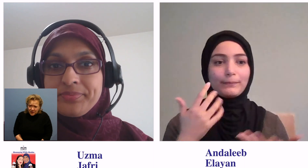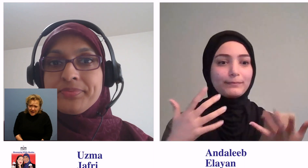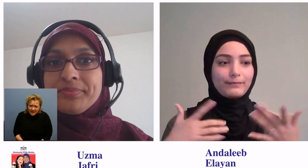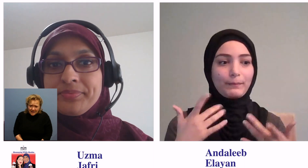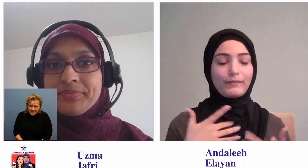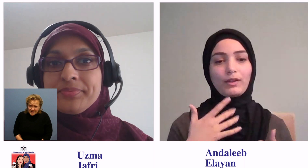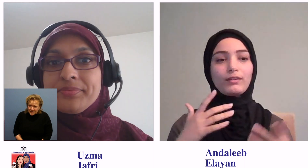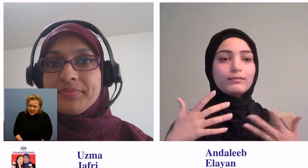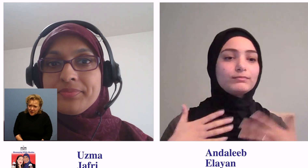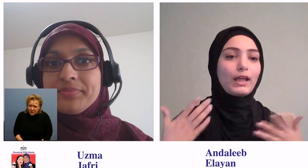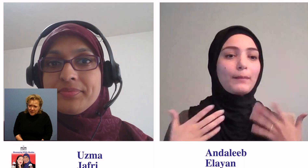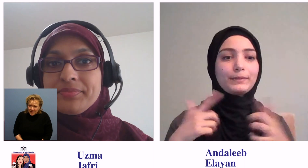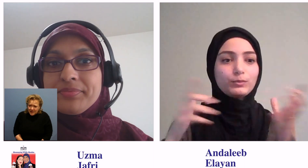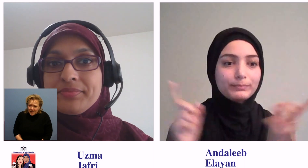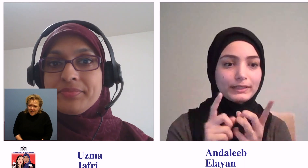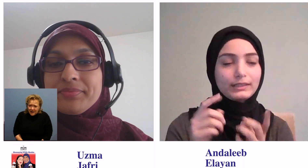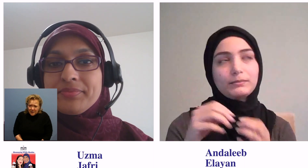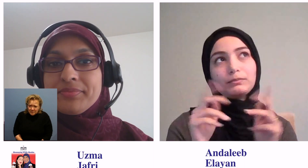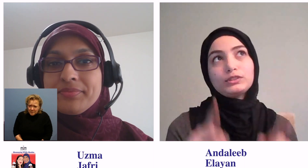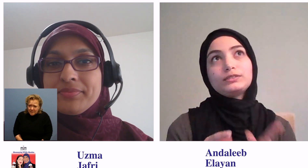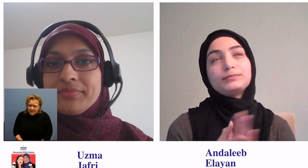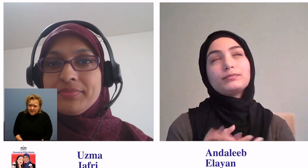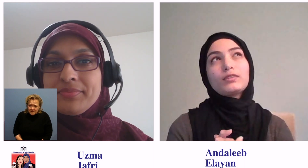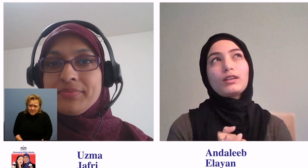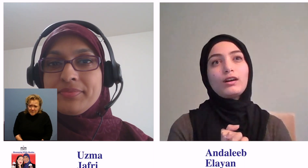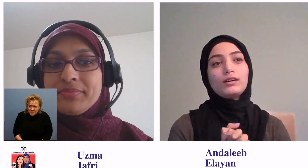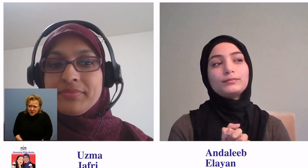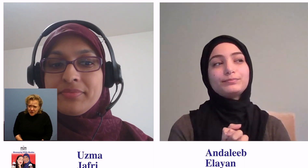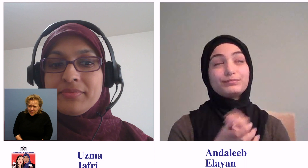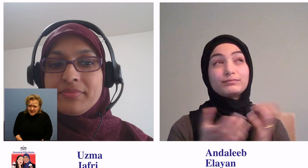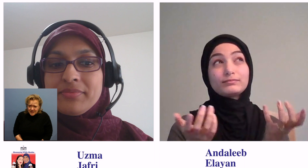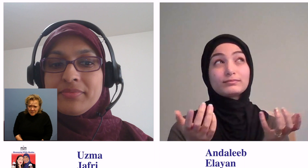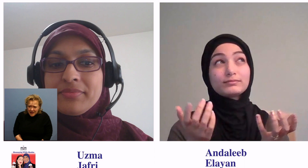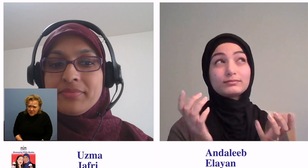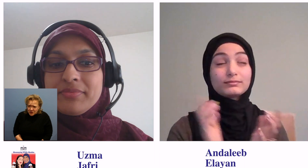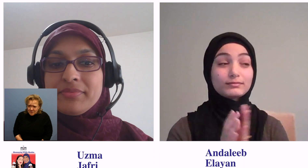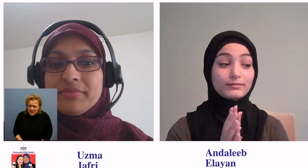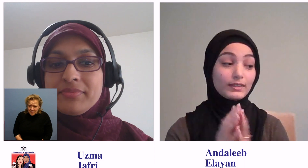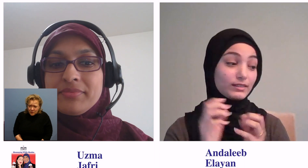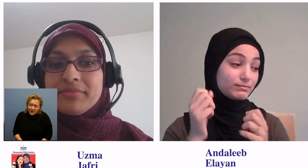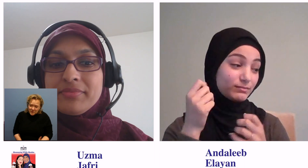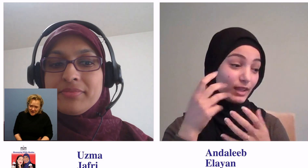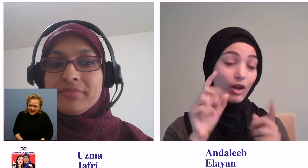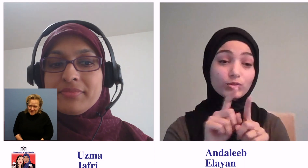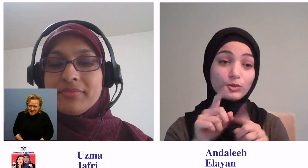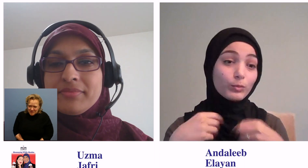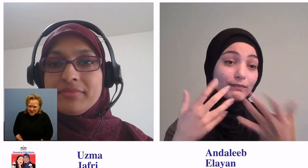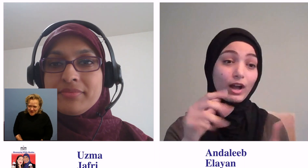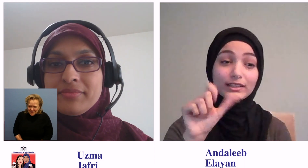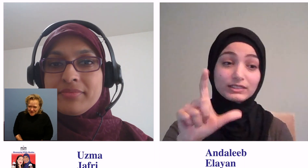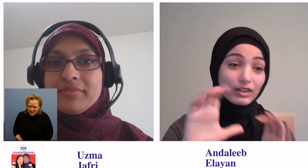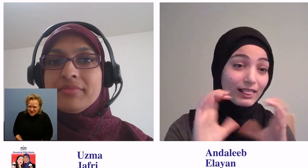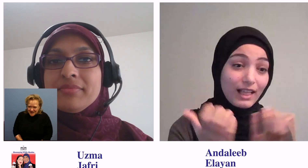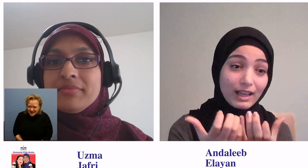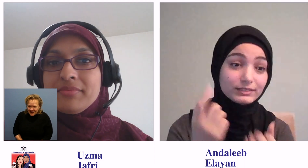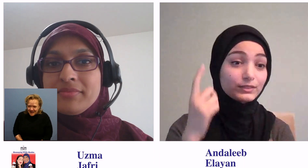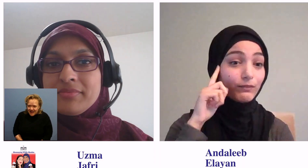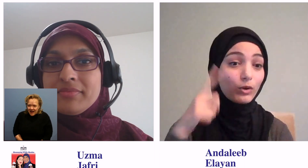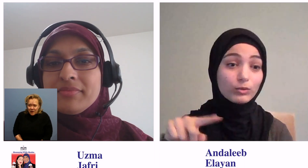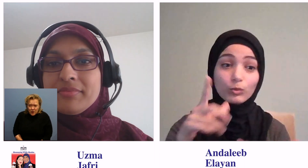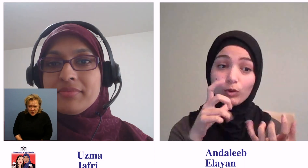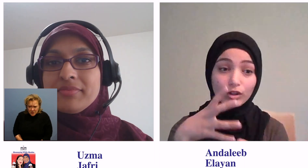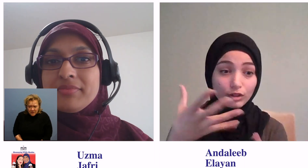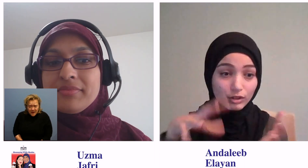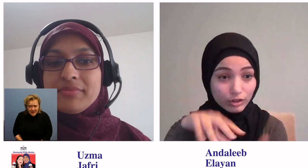together and, you know, um, be sharing the same language and meet when we're get to meet person to person again.